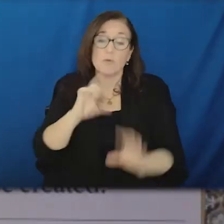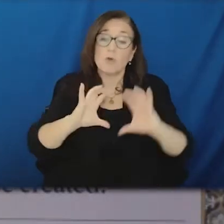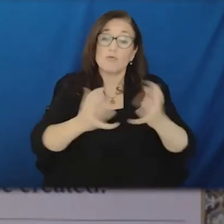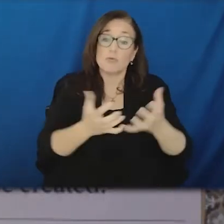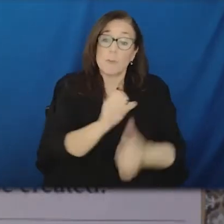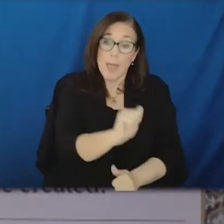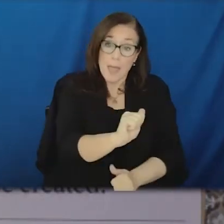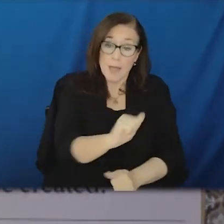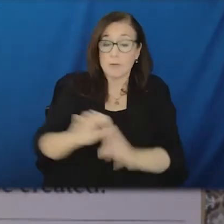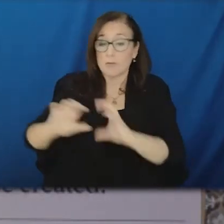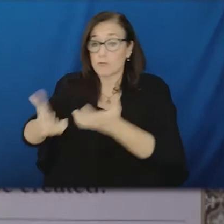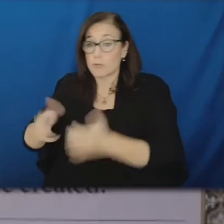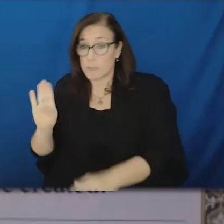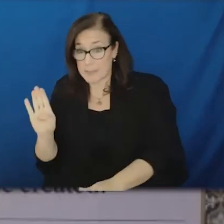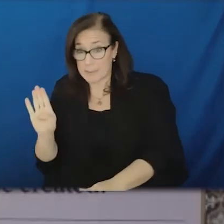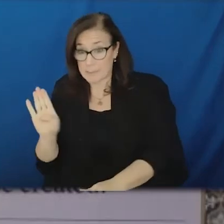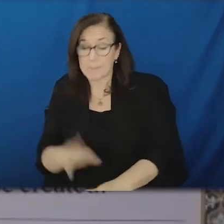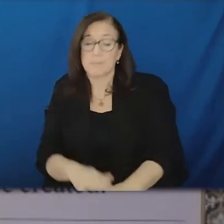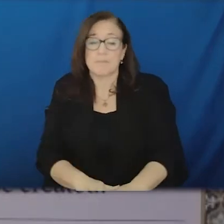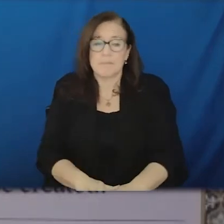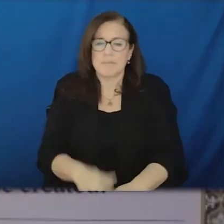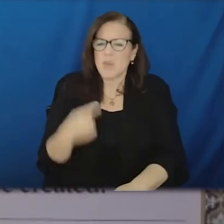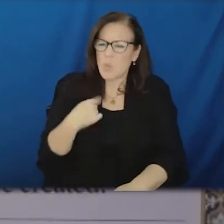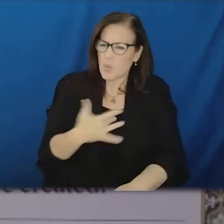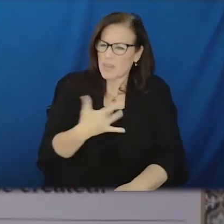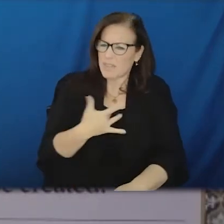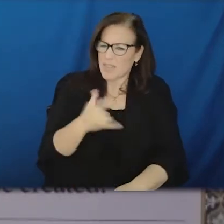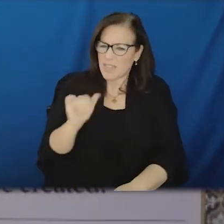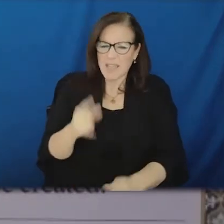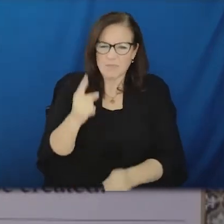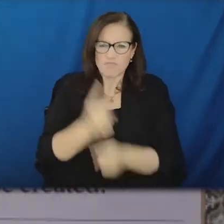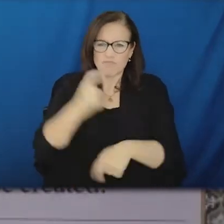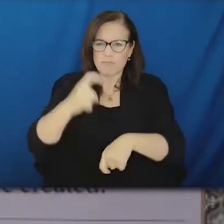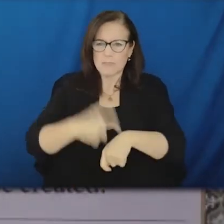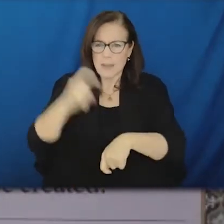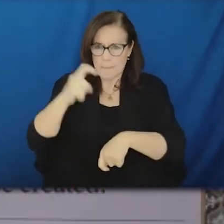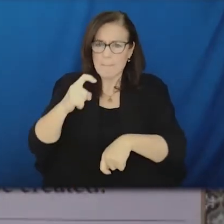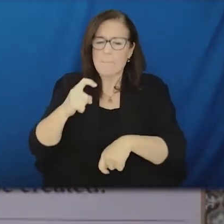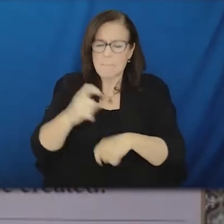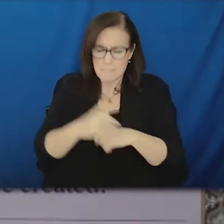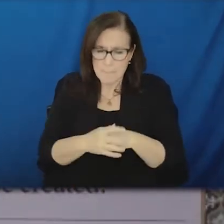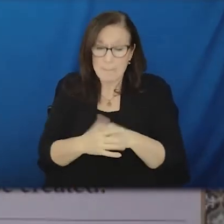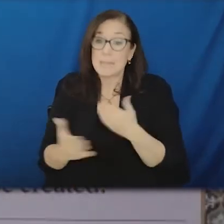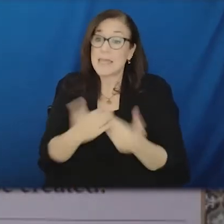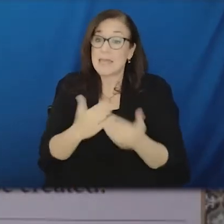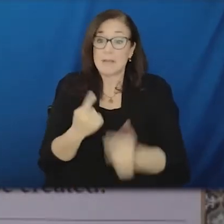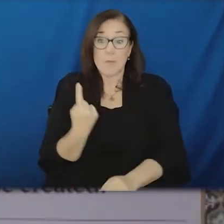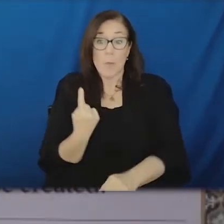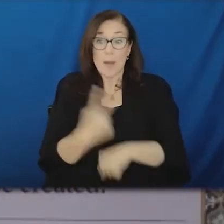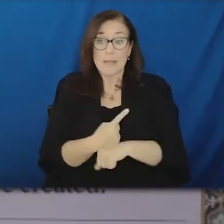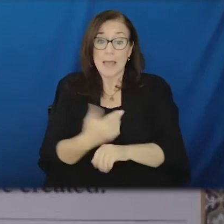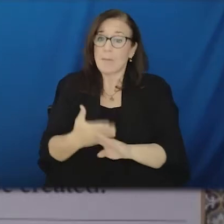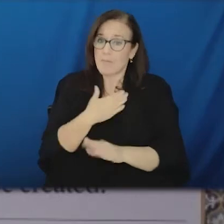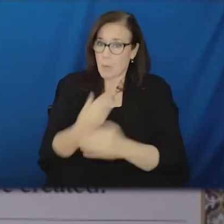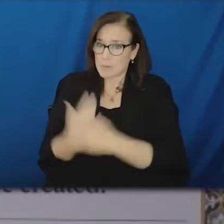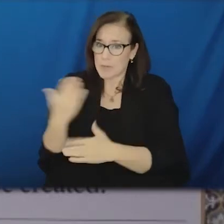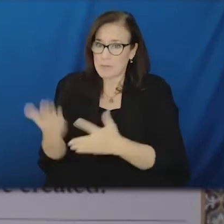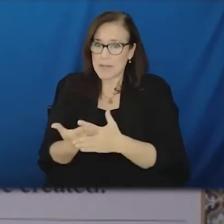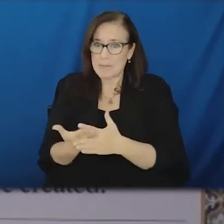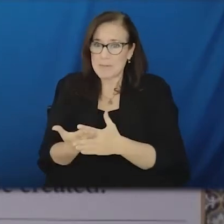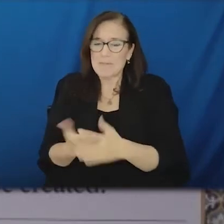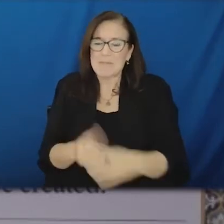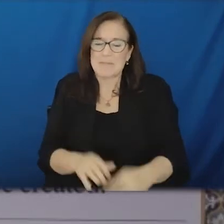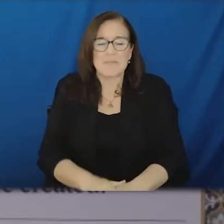We see this as the right time to get our students back on campus, even if for just one day before heading into spring. This will